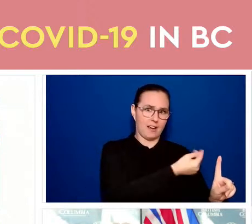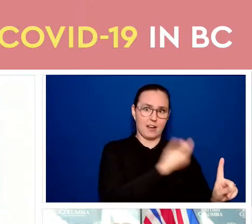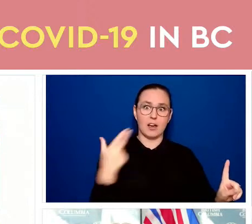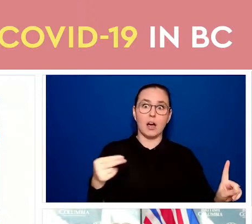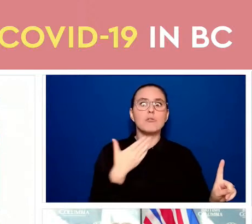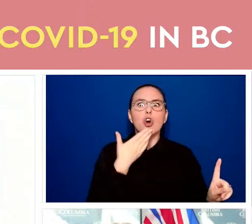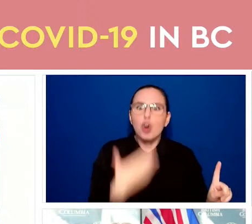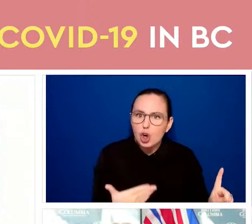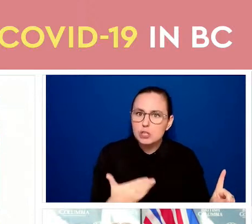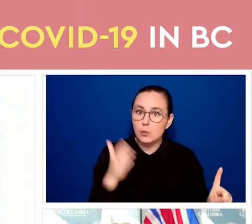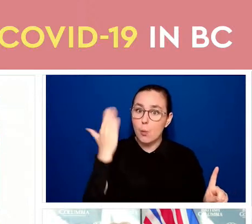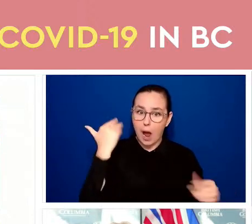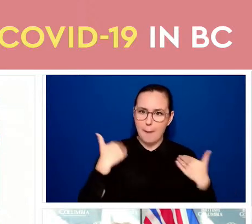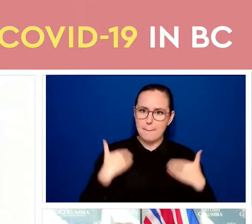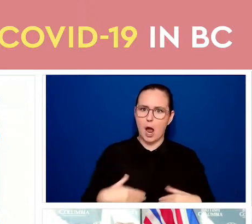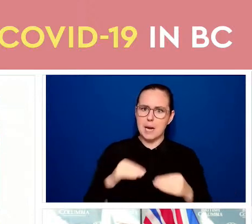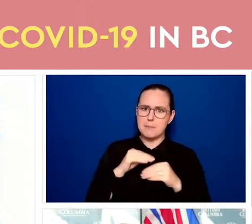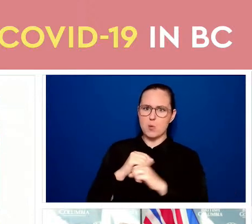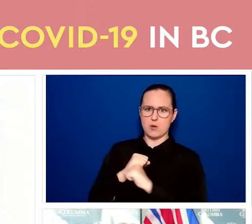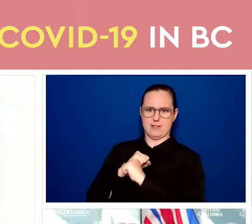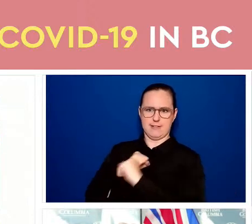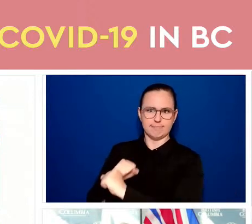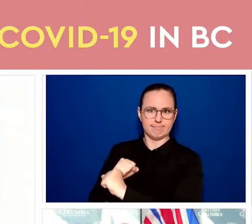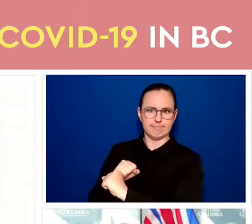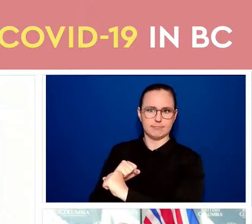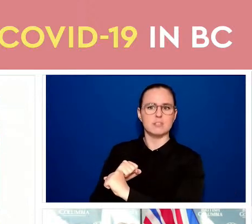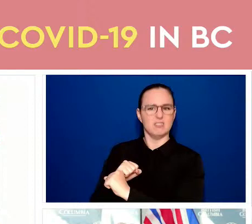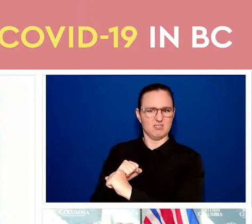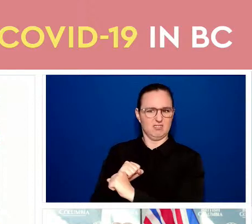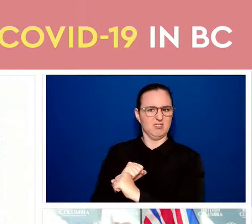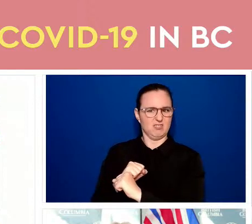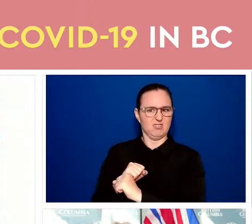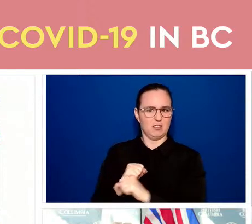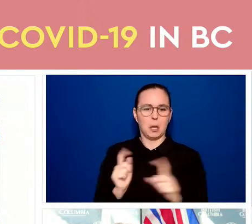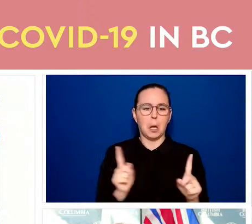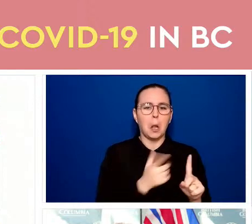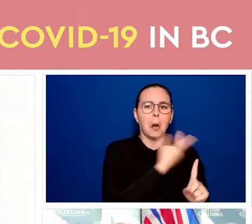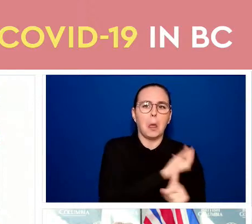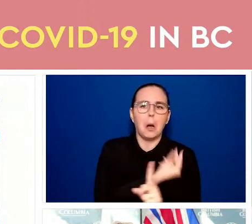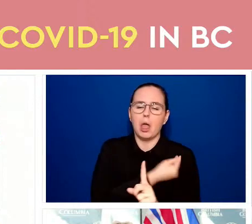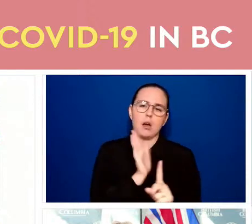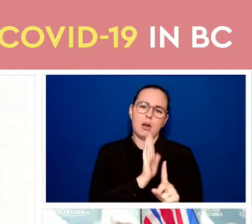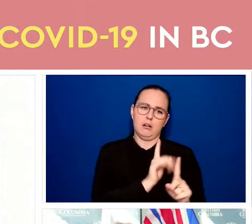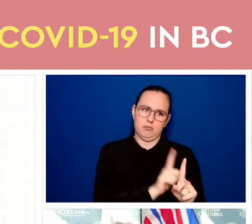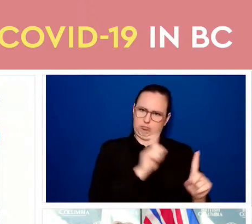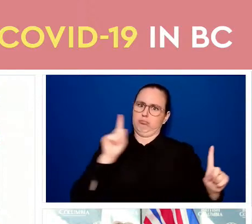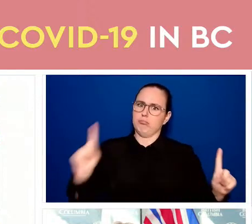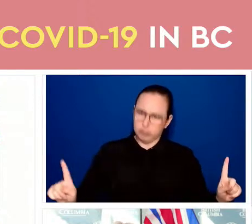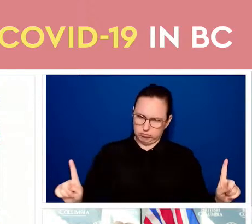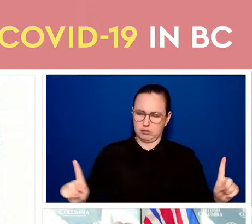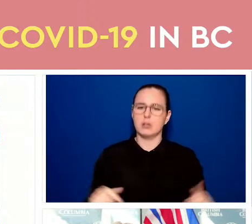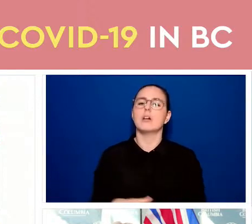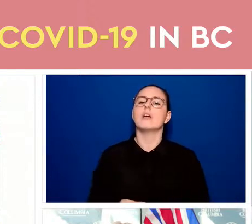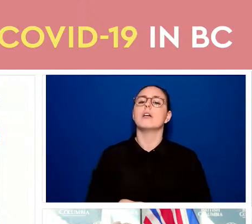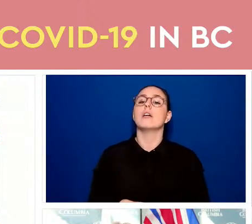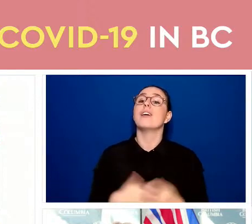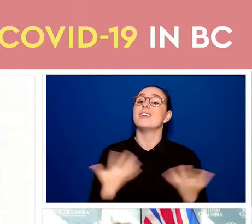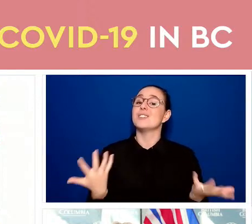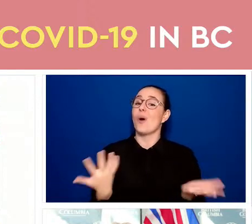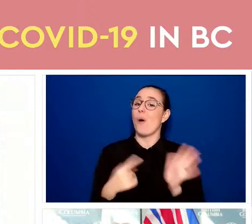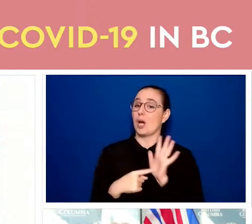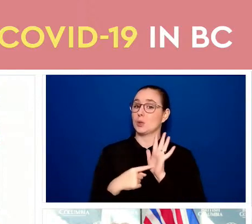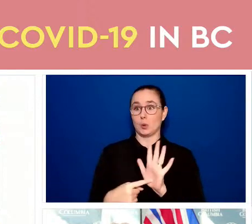lasting protection in our community. So this also is really good news, and it separates us from some other communities that have